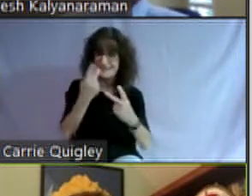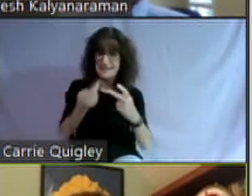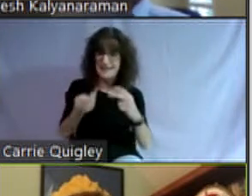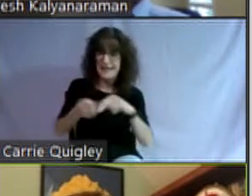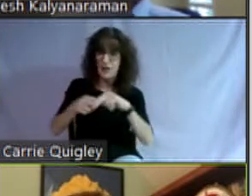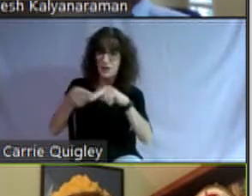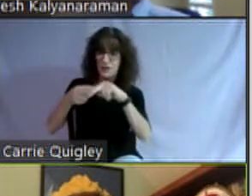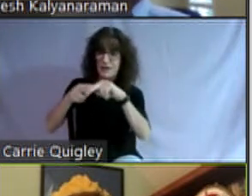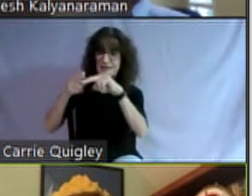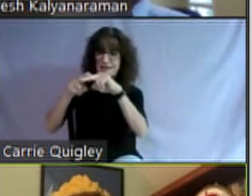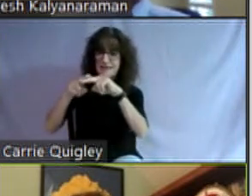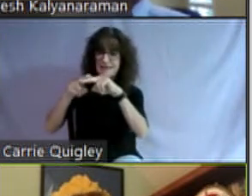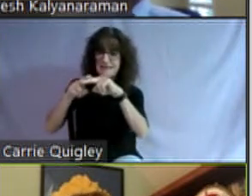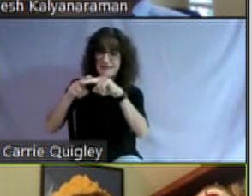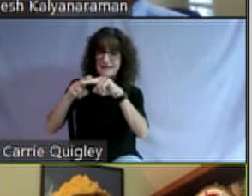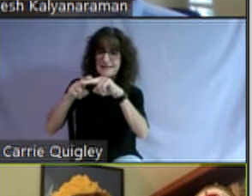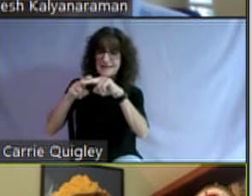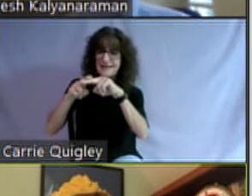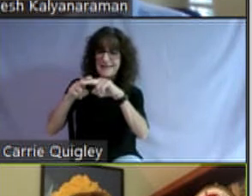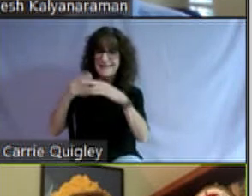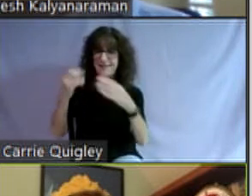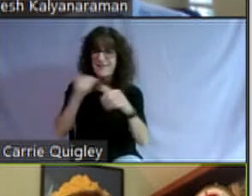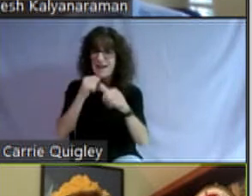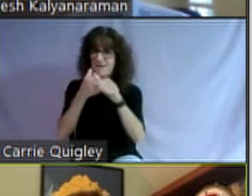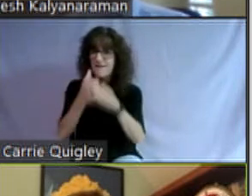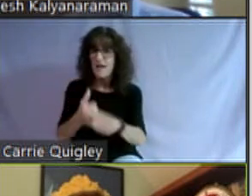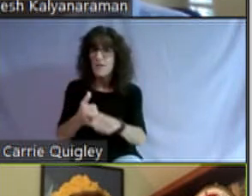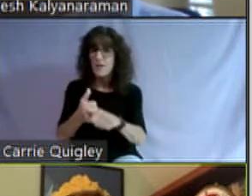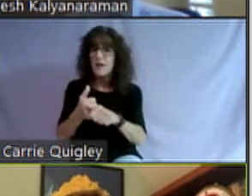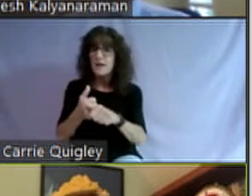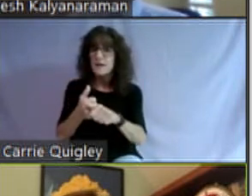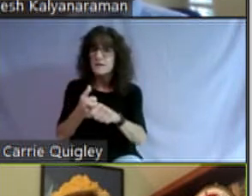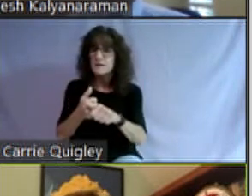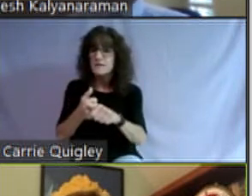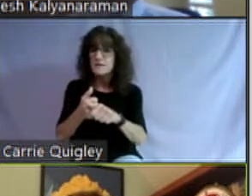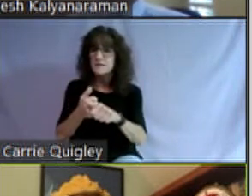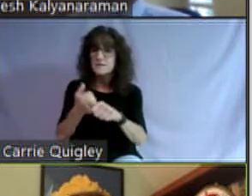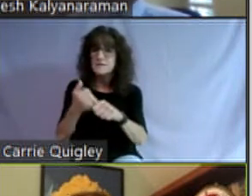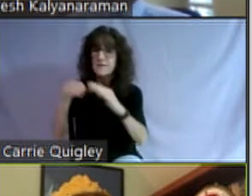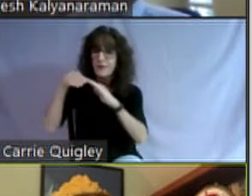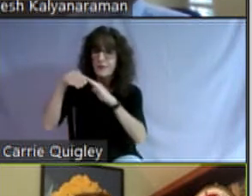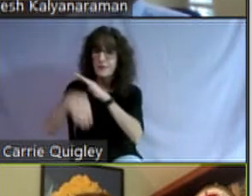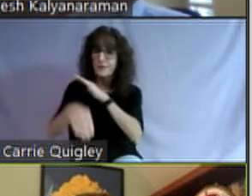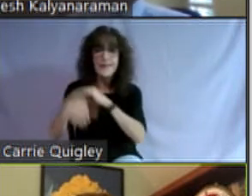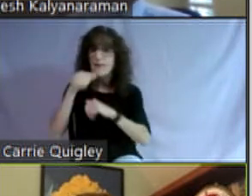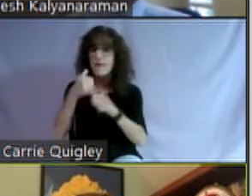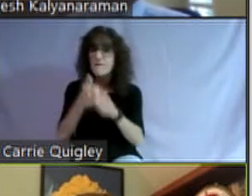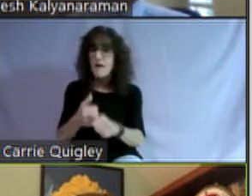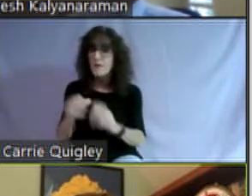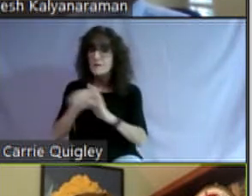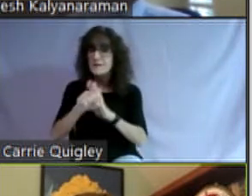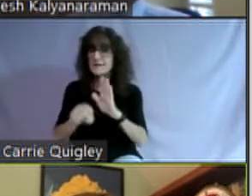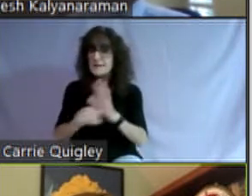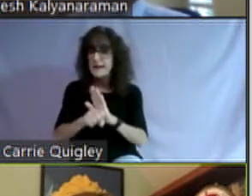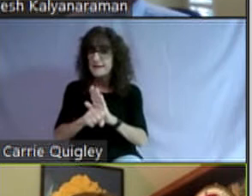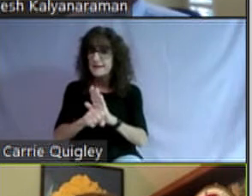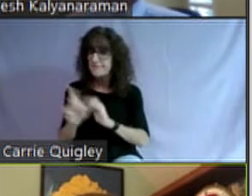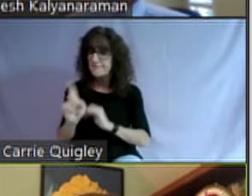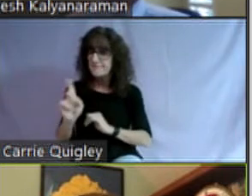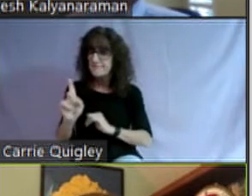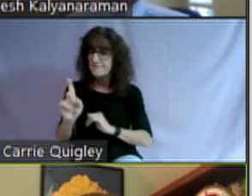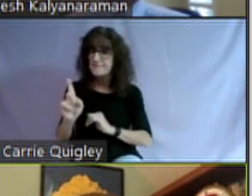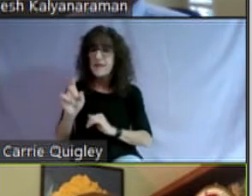jurisdictions who aren't meeting metrics, should not be doing what the state does. So other states